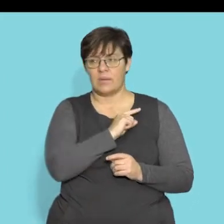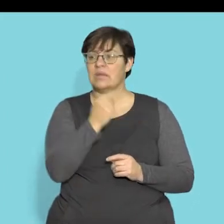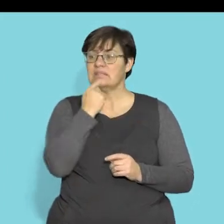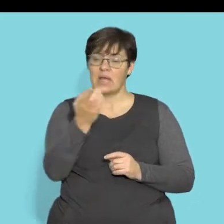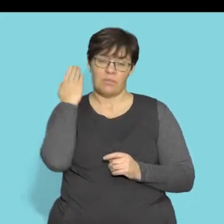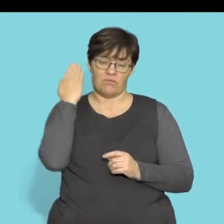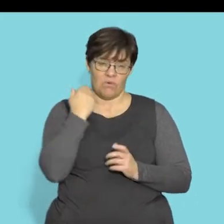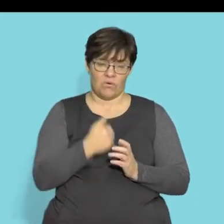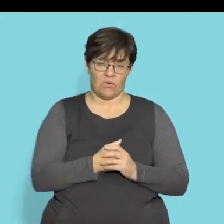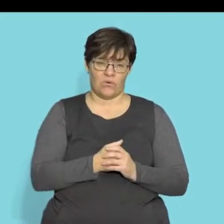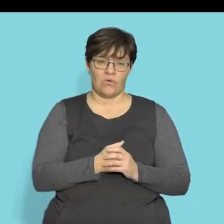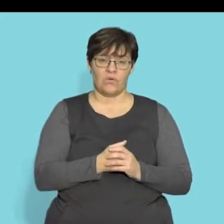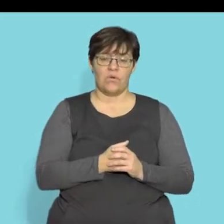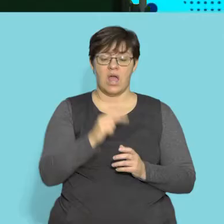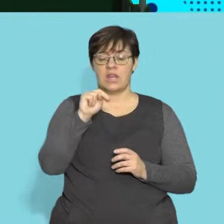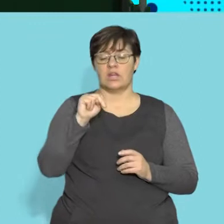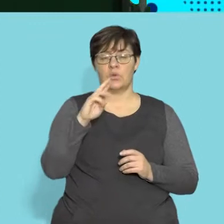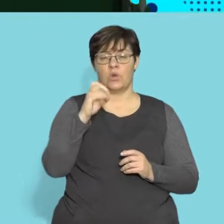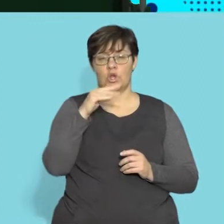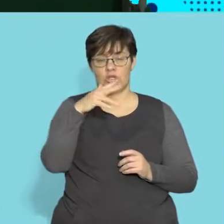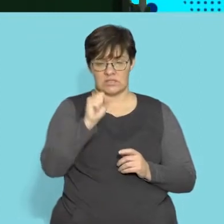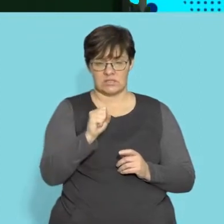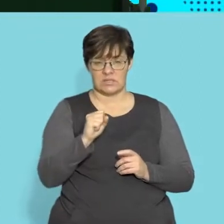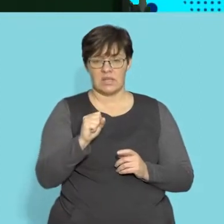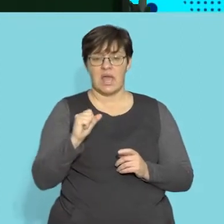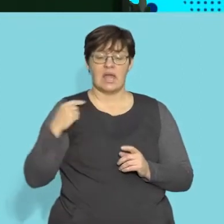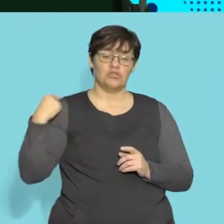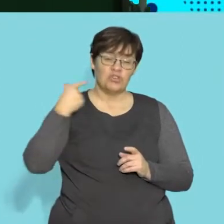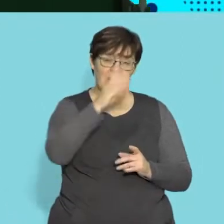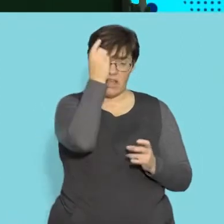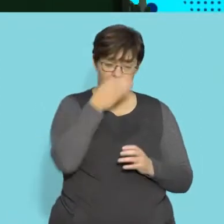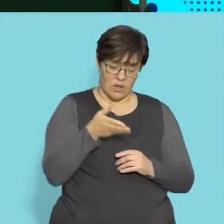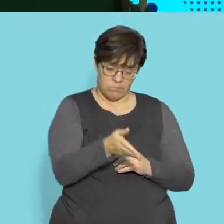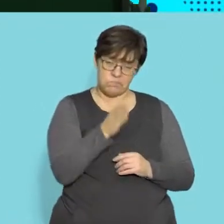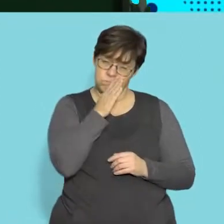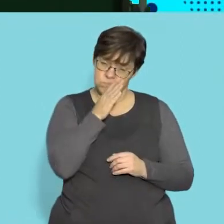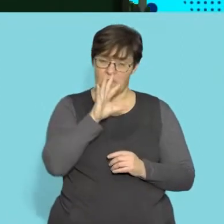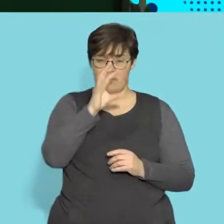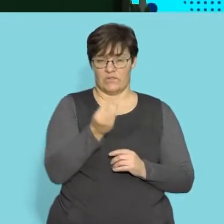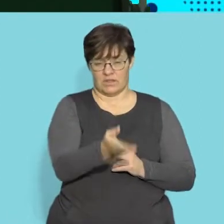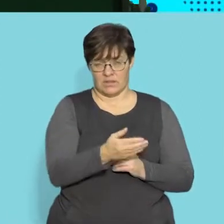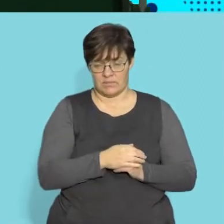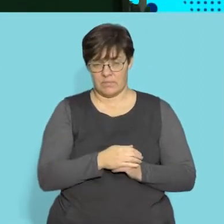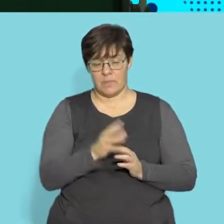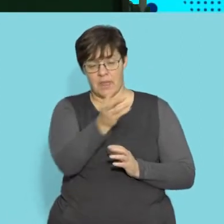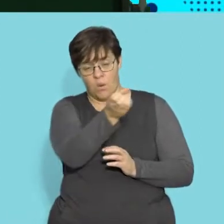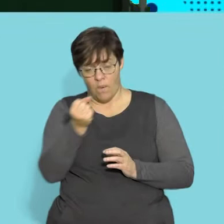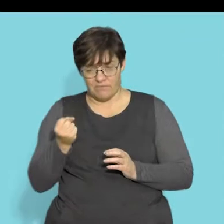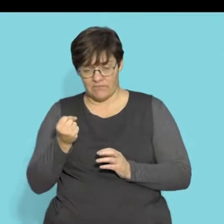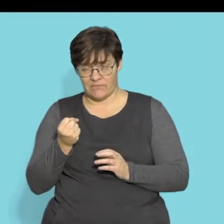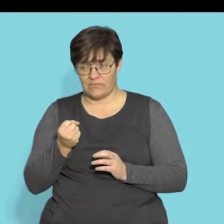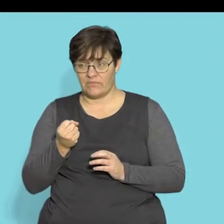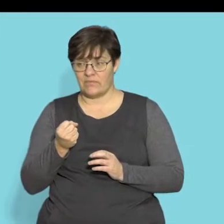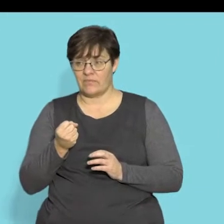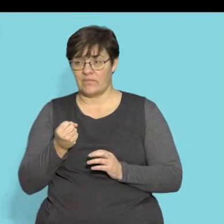I mentioned earlier on, in our nucleus we have all the genetic information. So being able to extract the